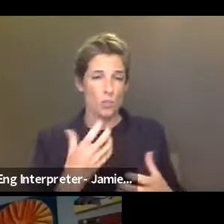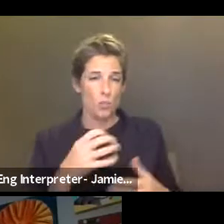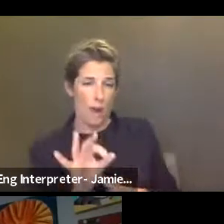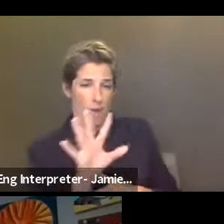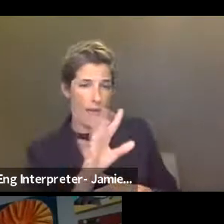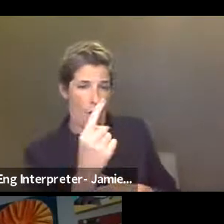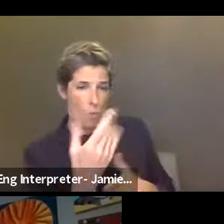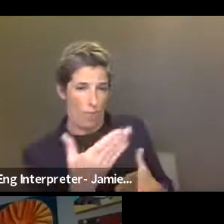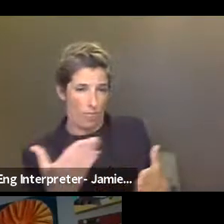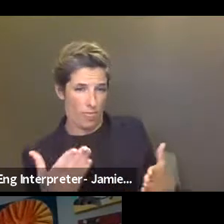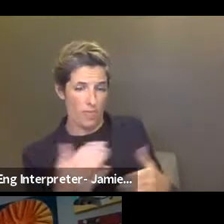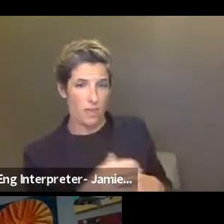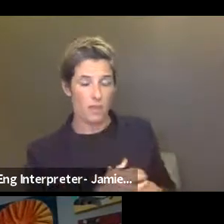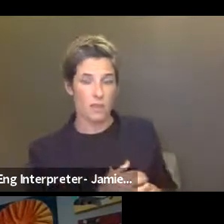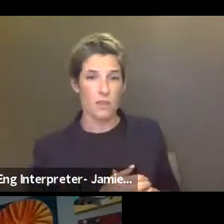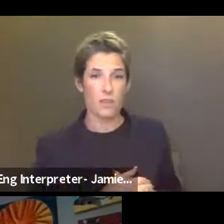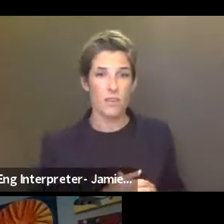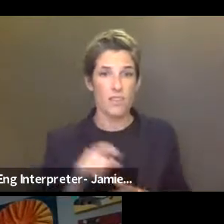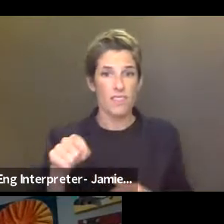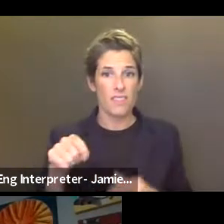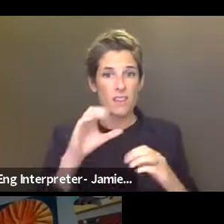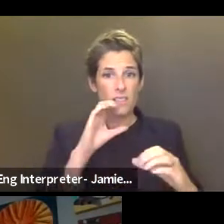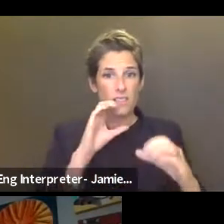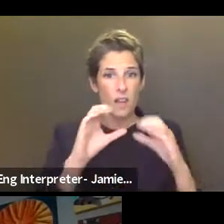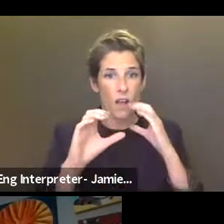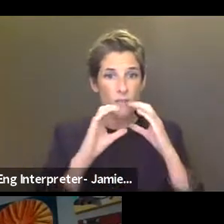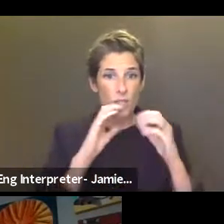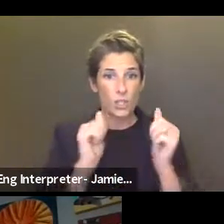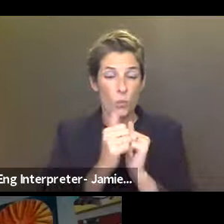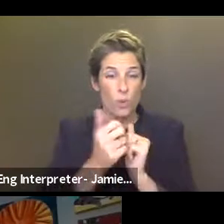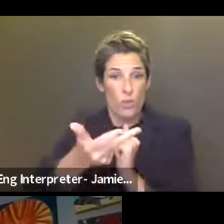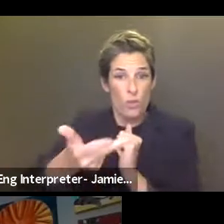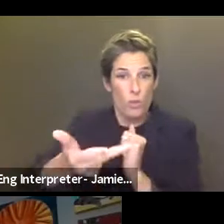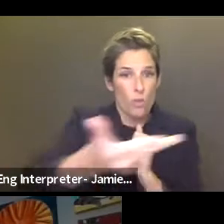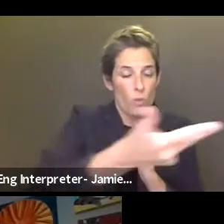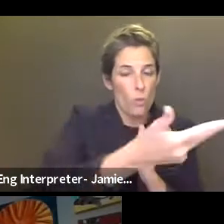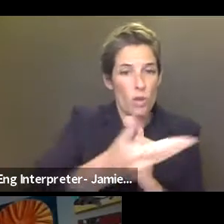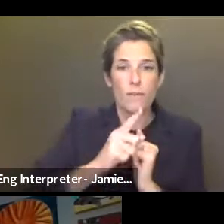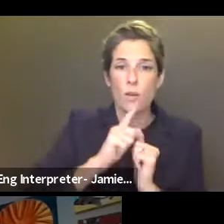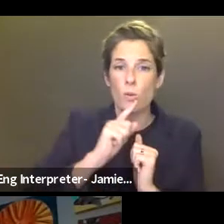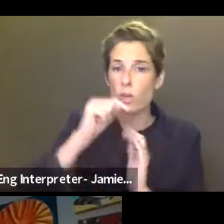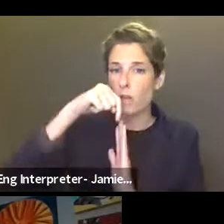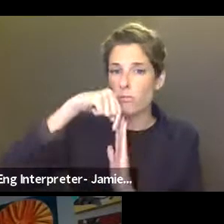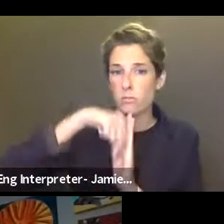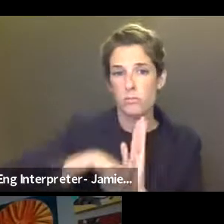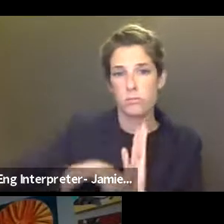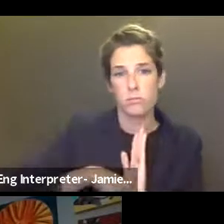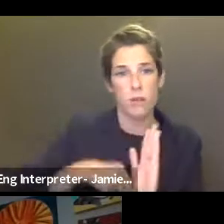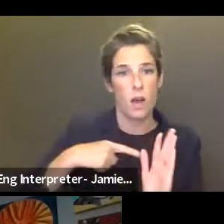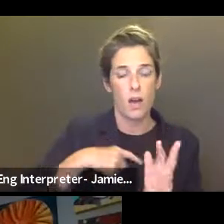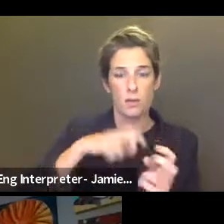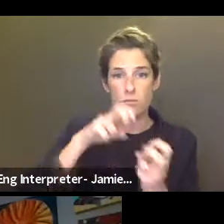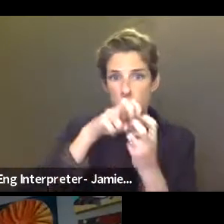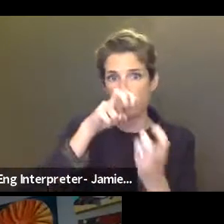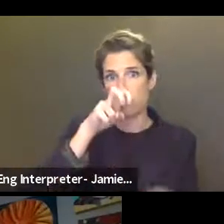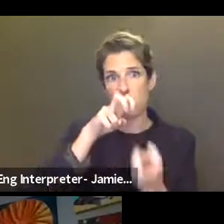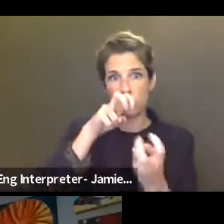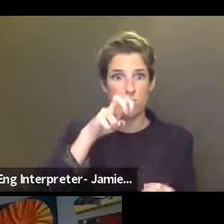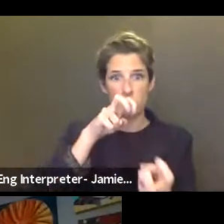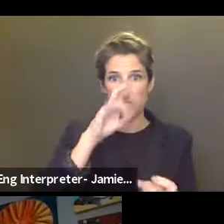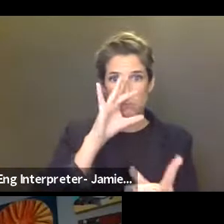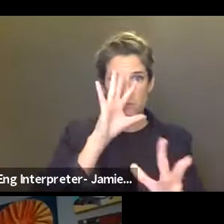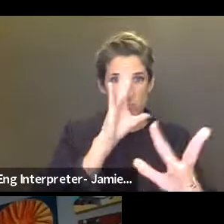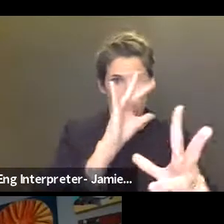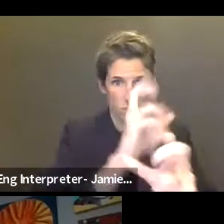reasons this conversation between the three of you is so rich and I felt like I've learned so much is there's been a